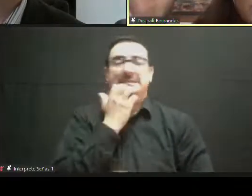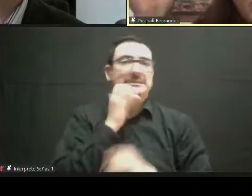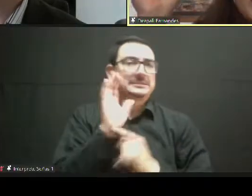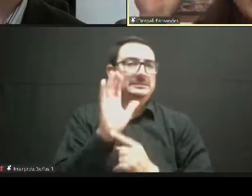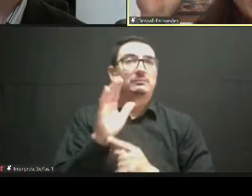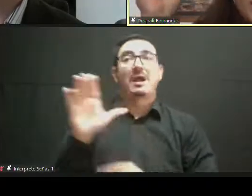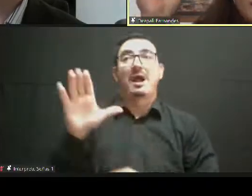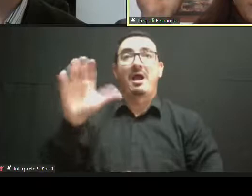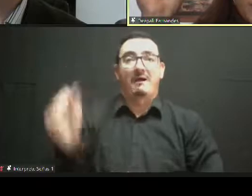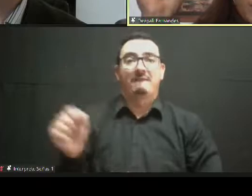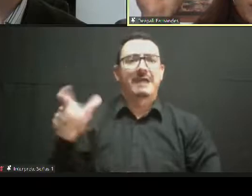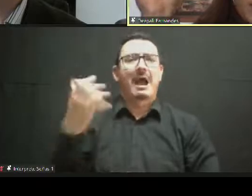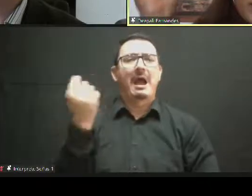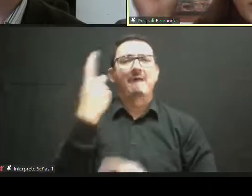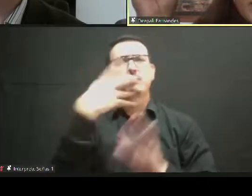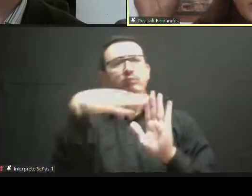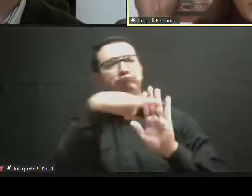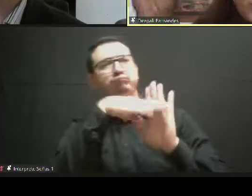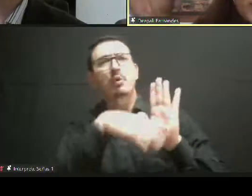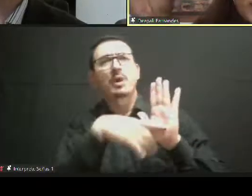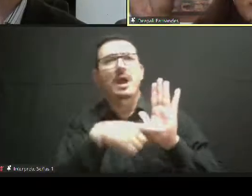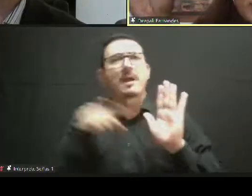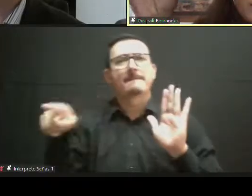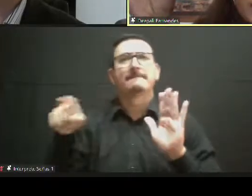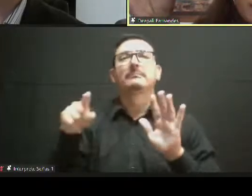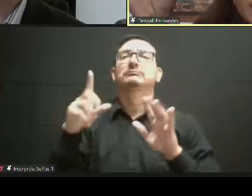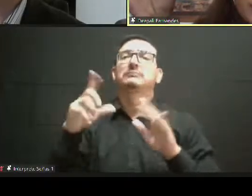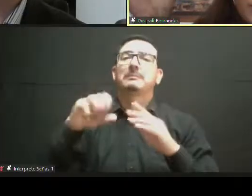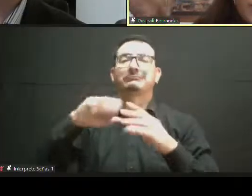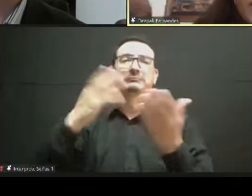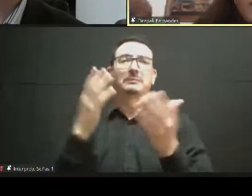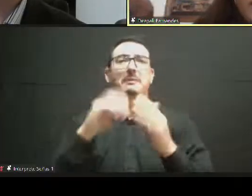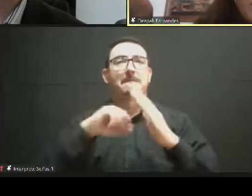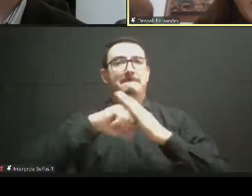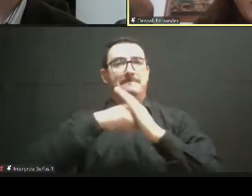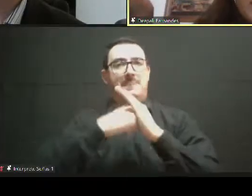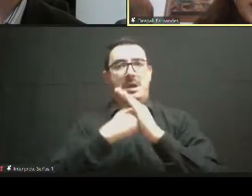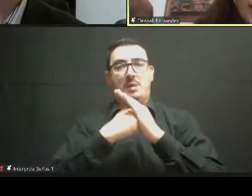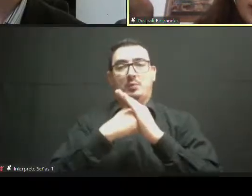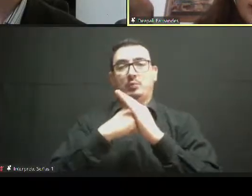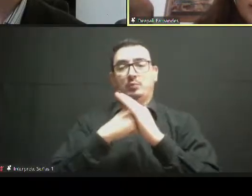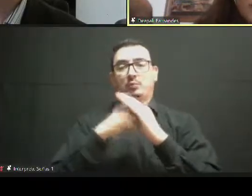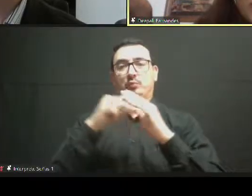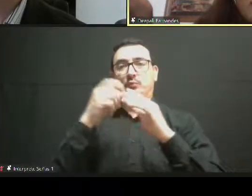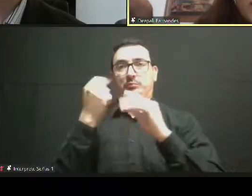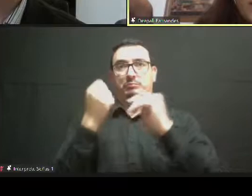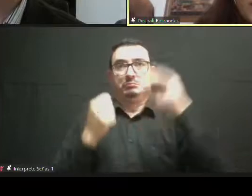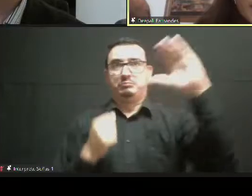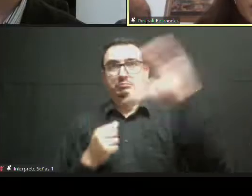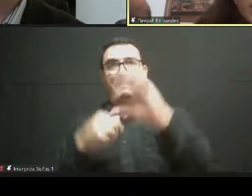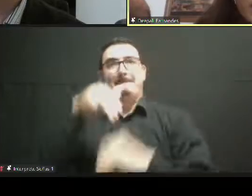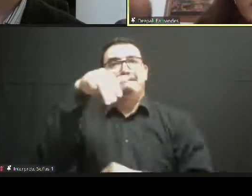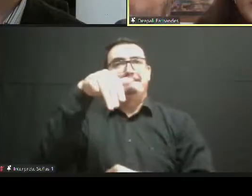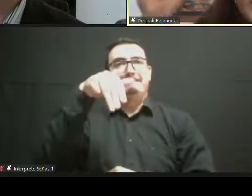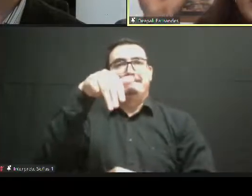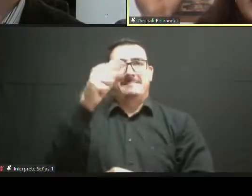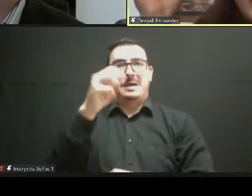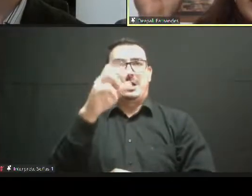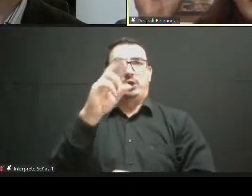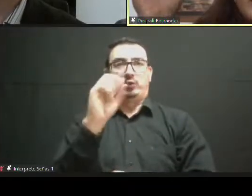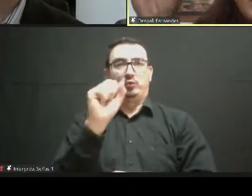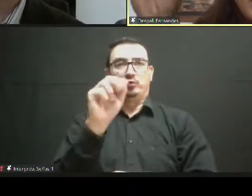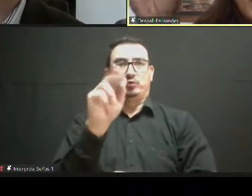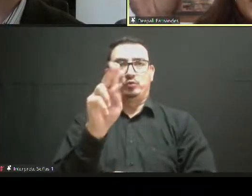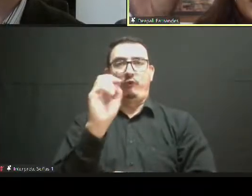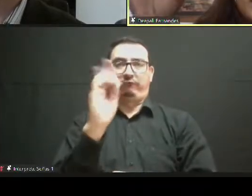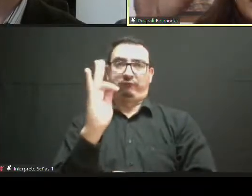Microsoft called Coding for Employment, which currently involves 5 countries: Kenya, Rwanda, Senegal, Cote d'Ivoire, and Nigeria. And